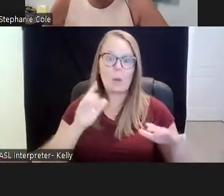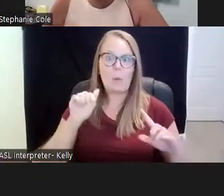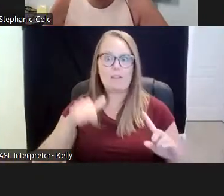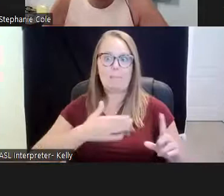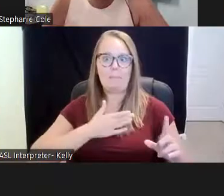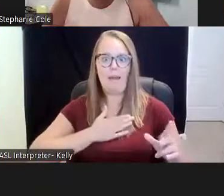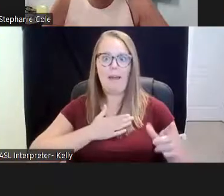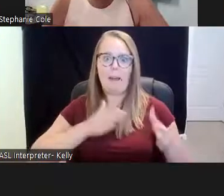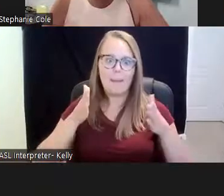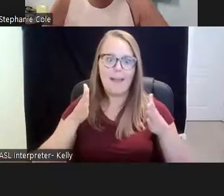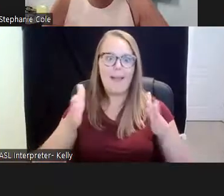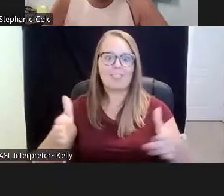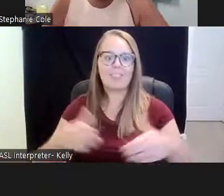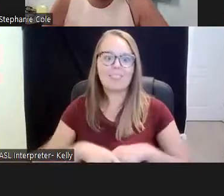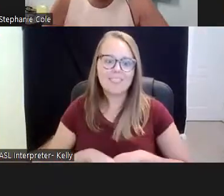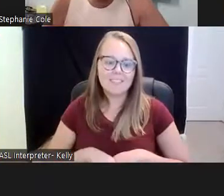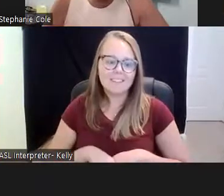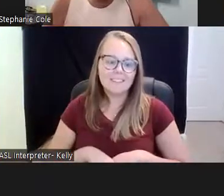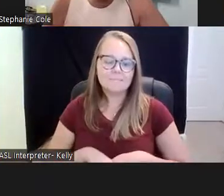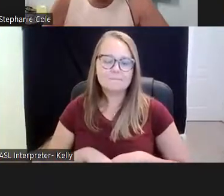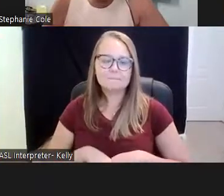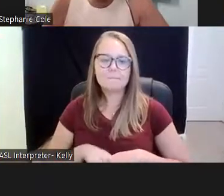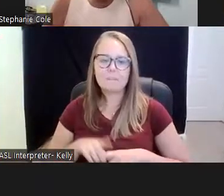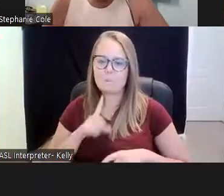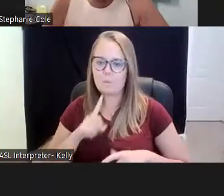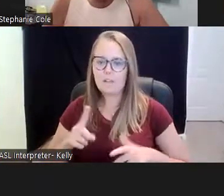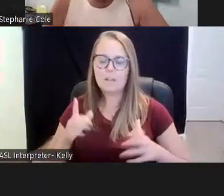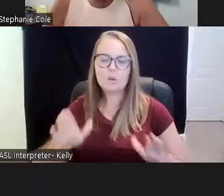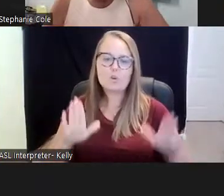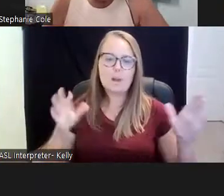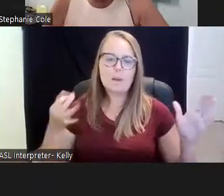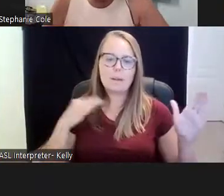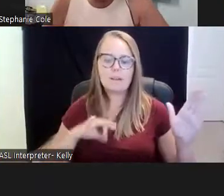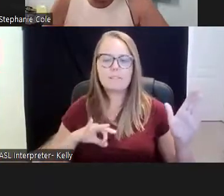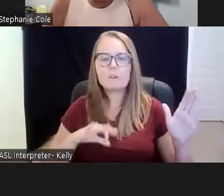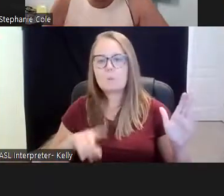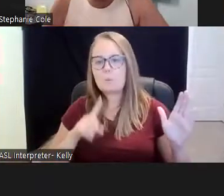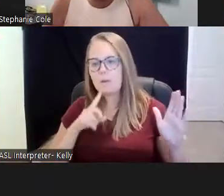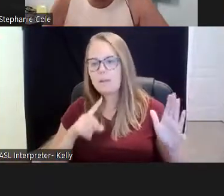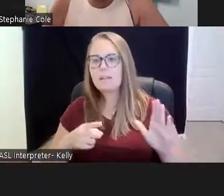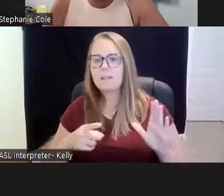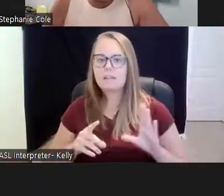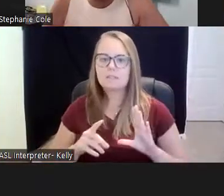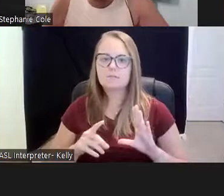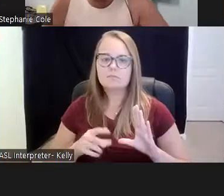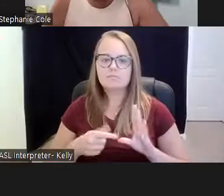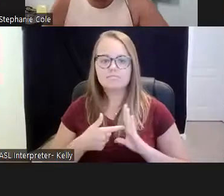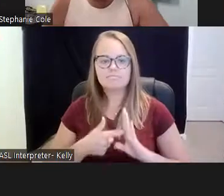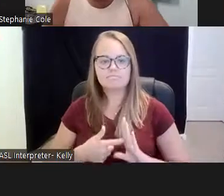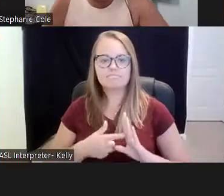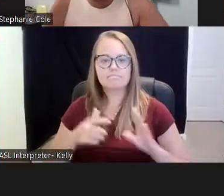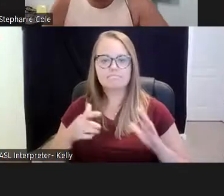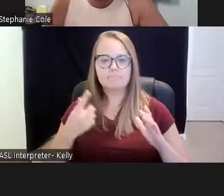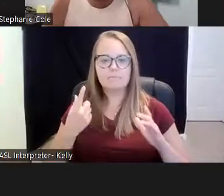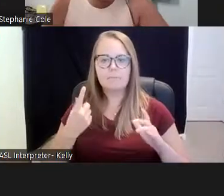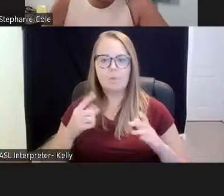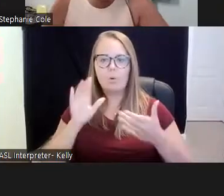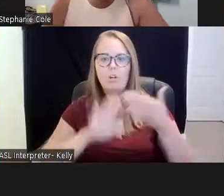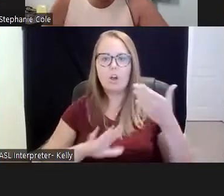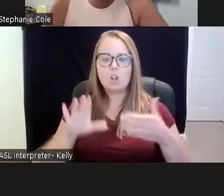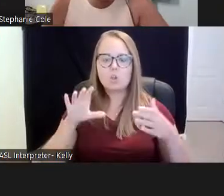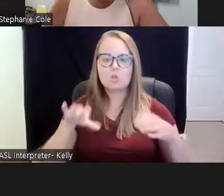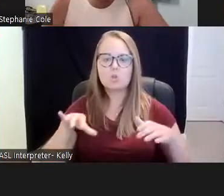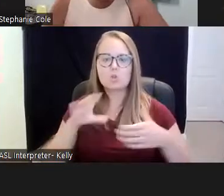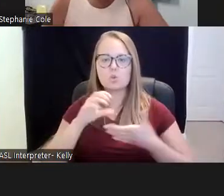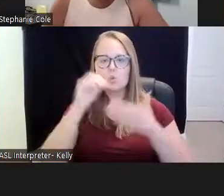So, this was just a great benefit to really just demonstrate for college students what a career in